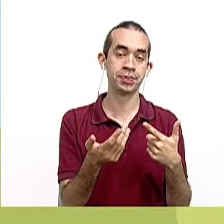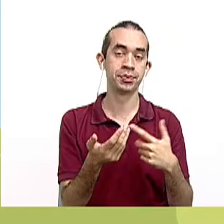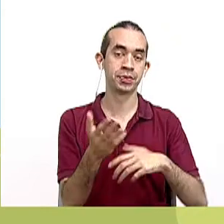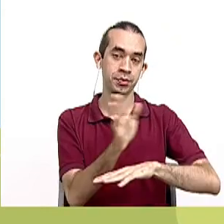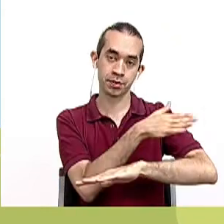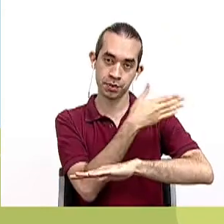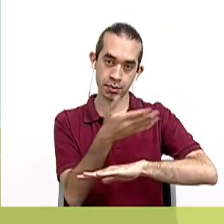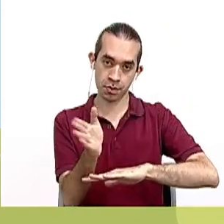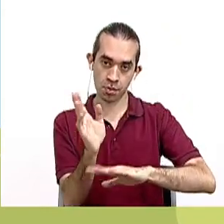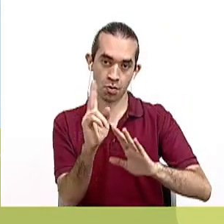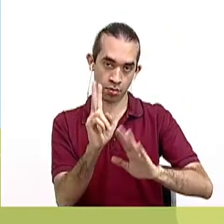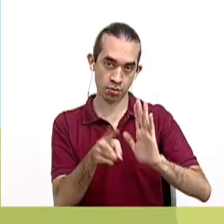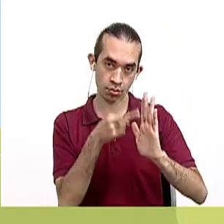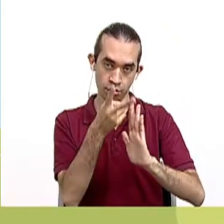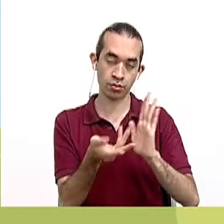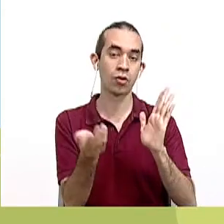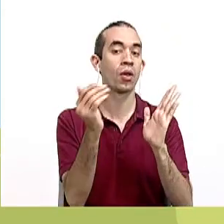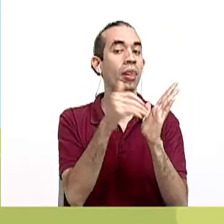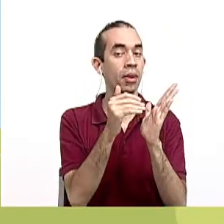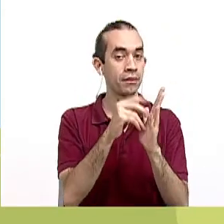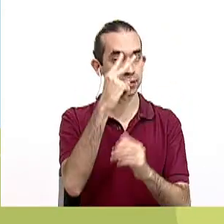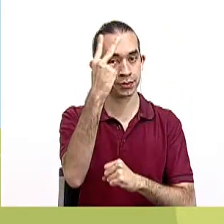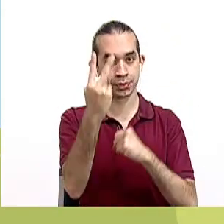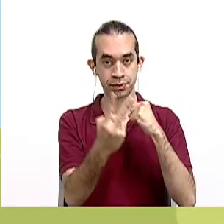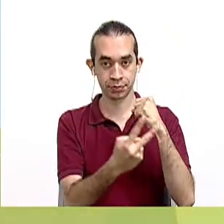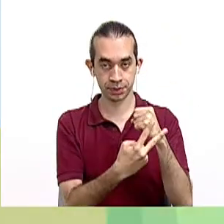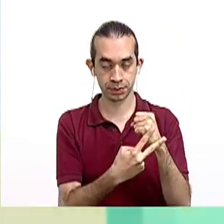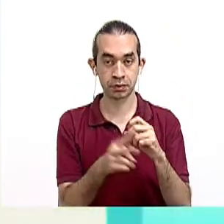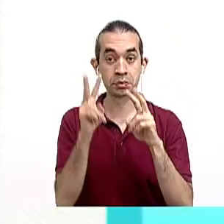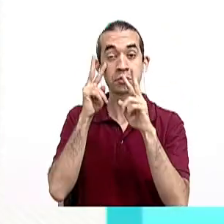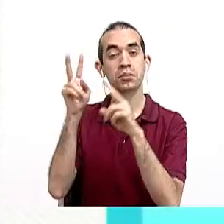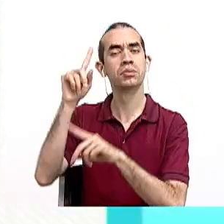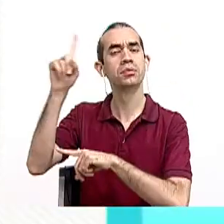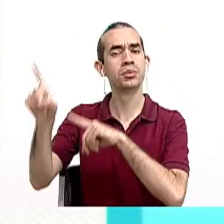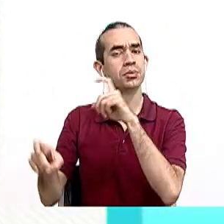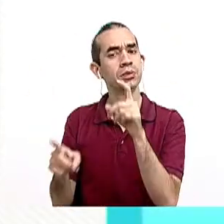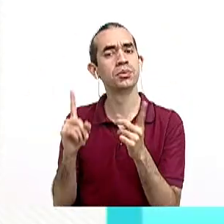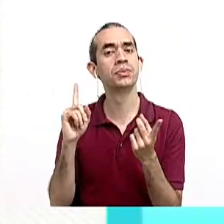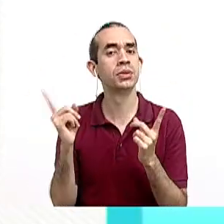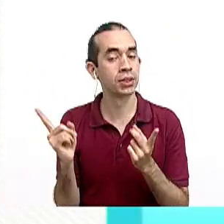the video for the second time. Okay, so let's look those questions.